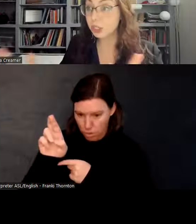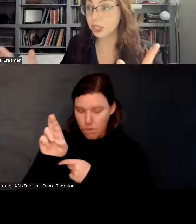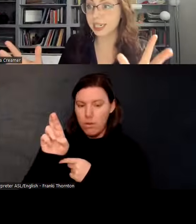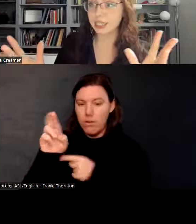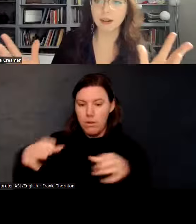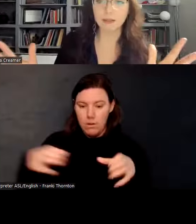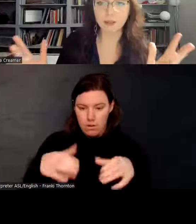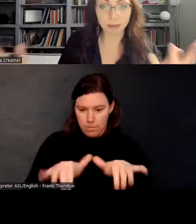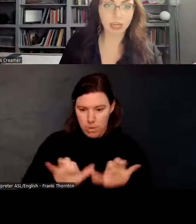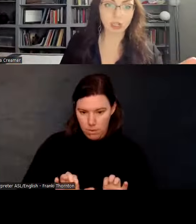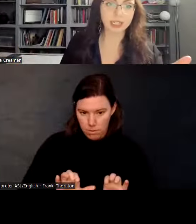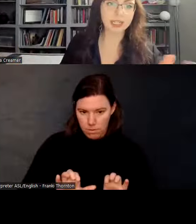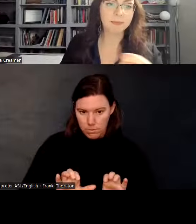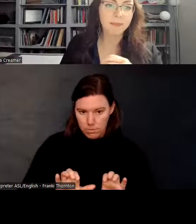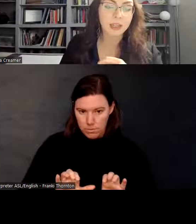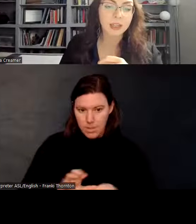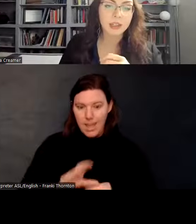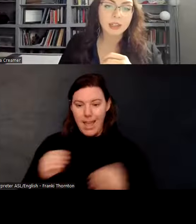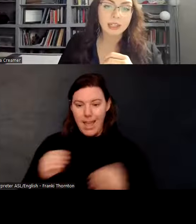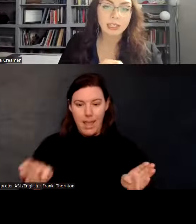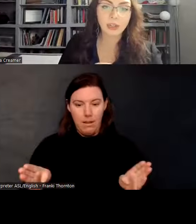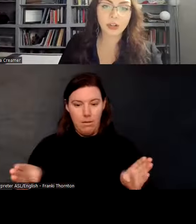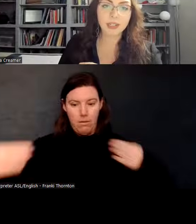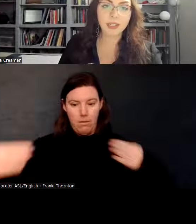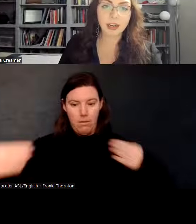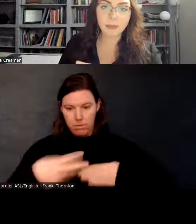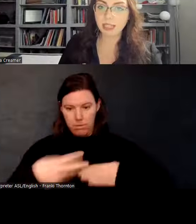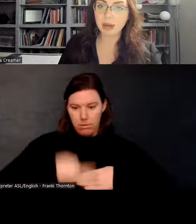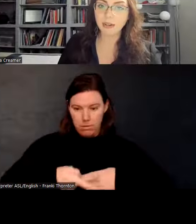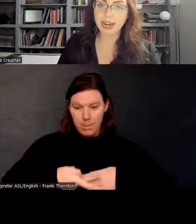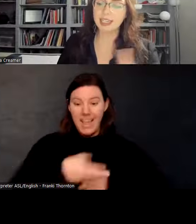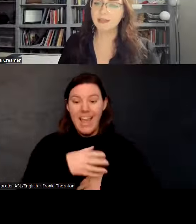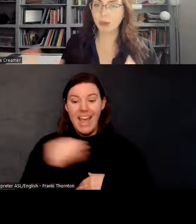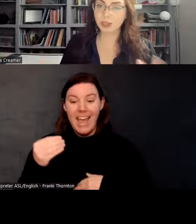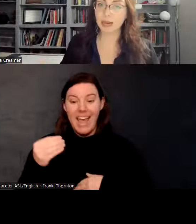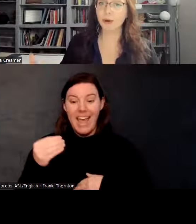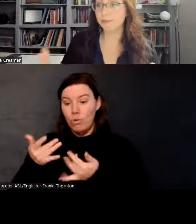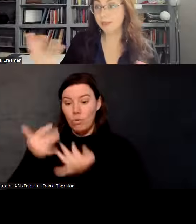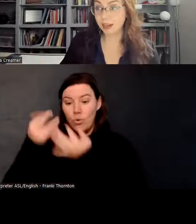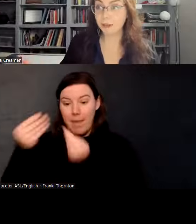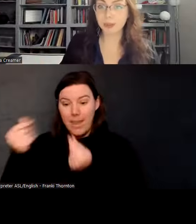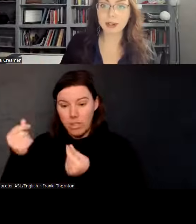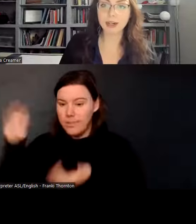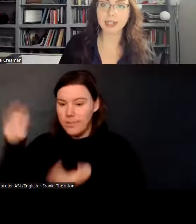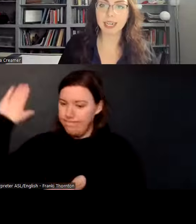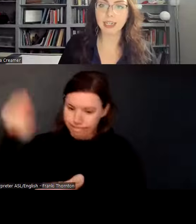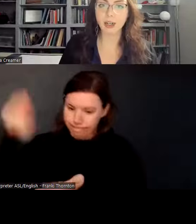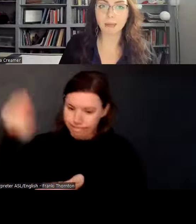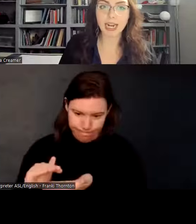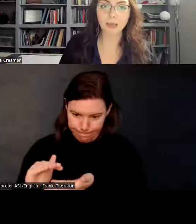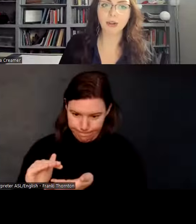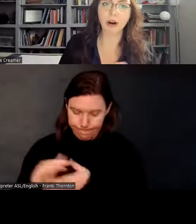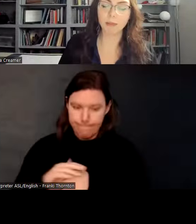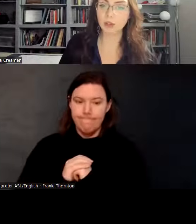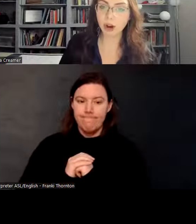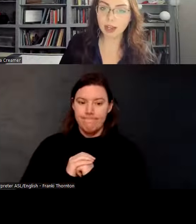marked decrease of cremations. This shift is accompanied by a rise in individuals that were, of course, buried extended on their